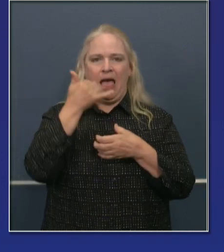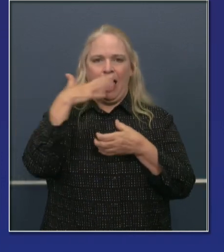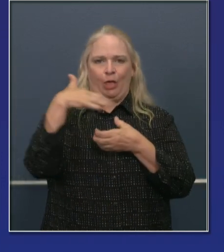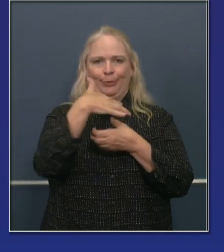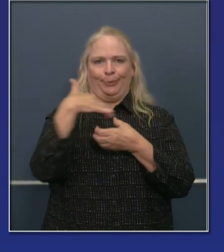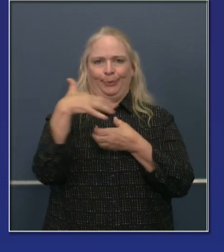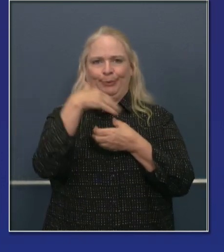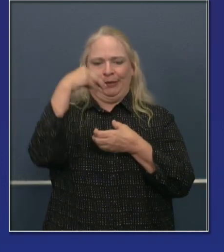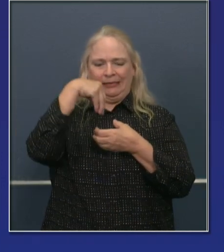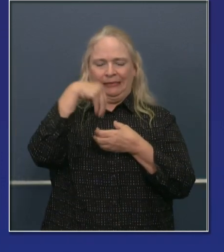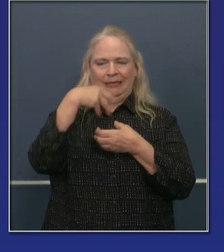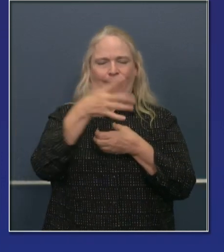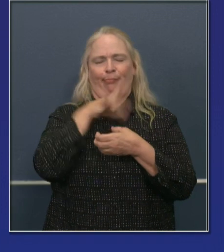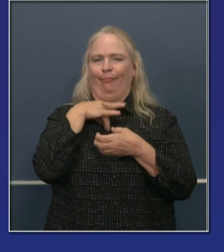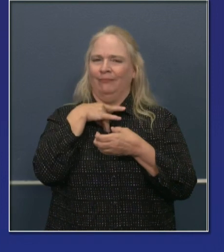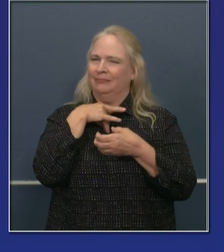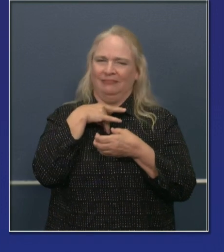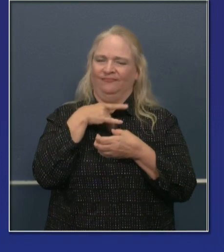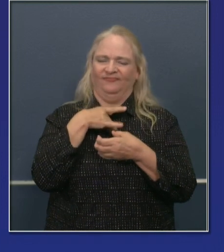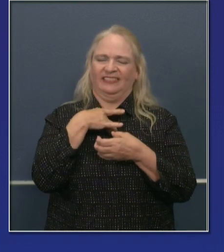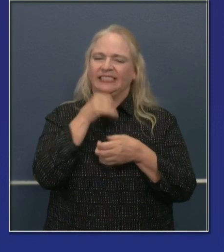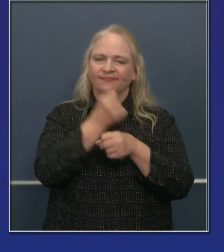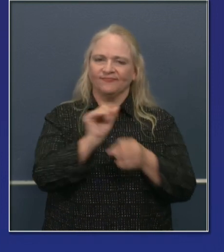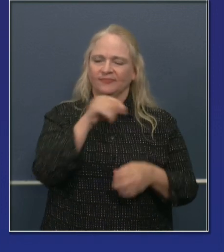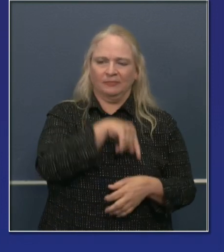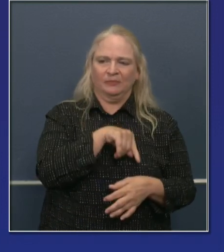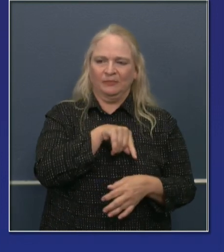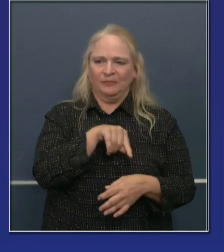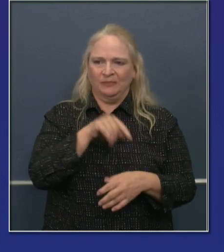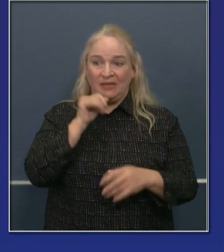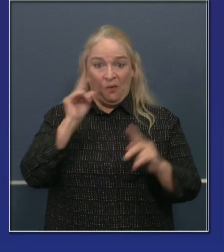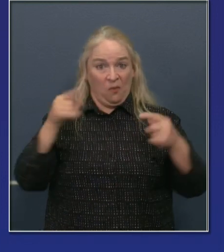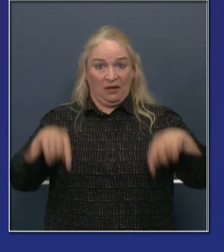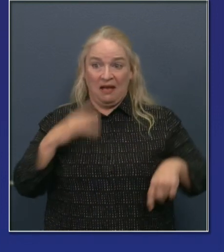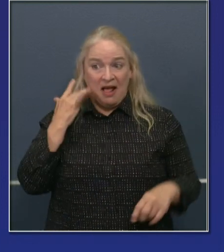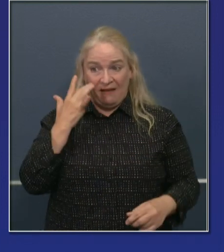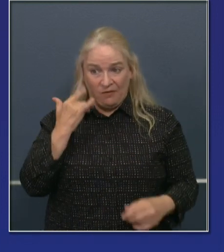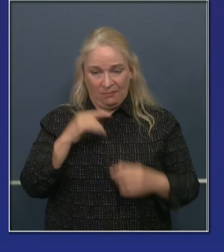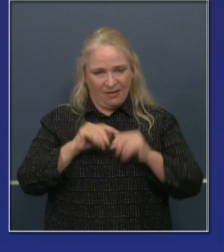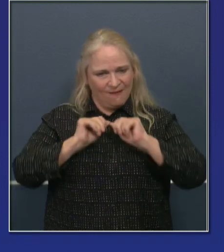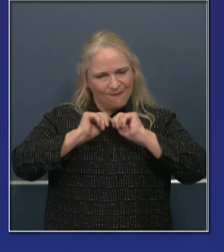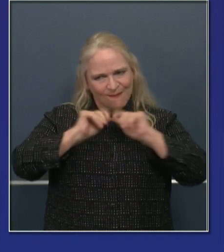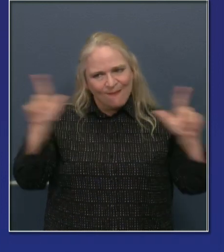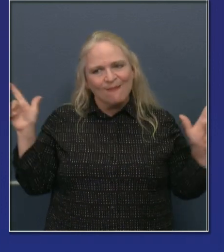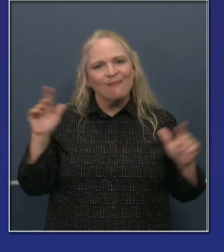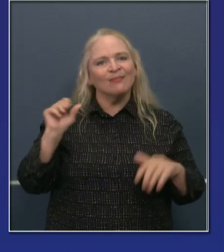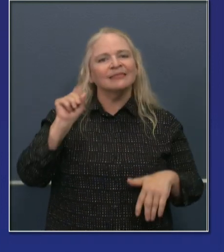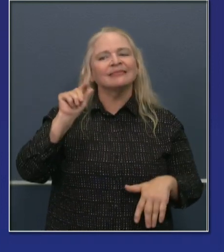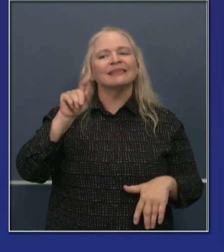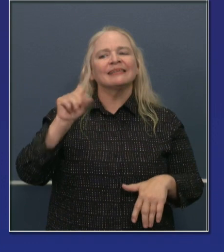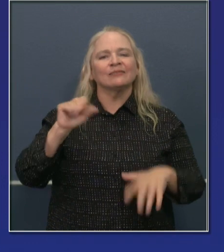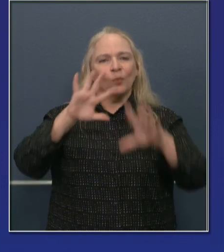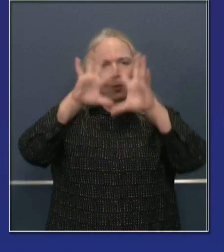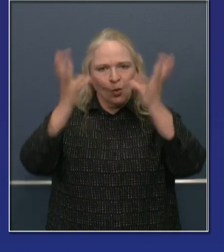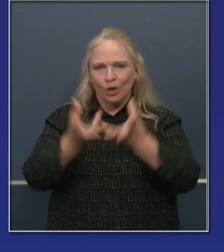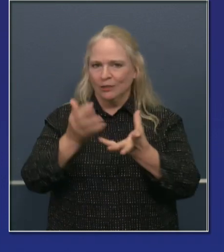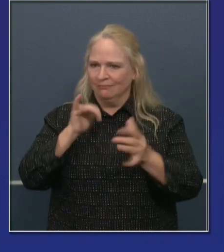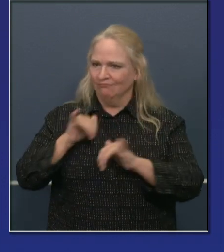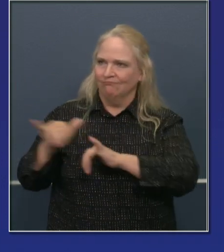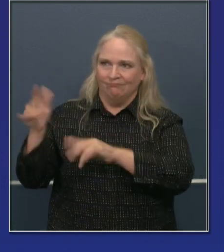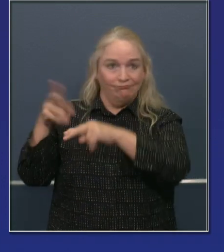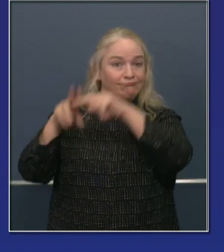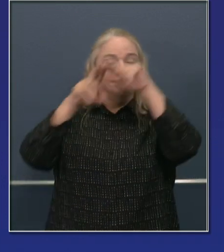across not only this state, across the country, but around the world, increase and concentration of an